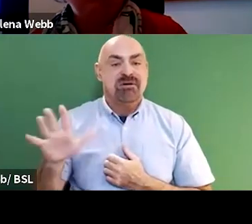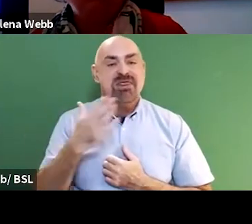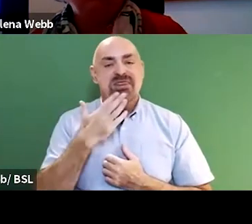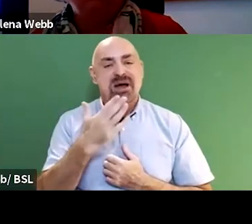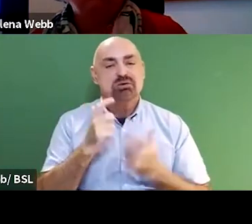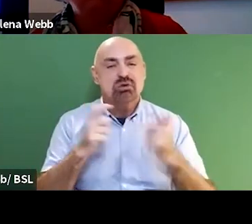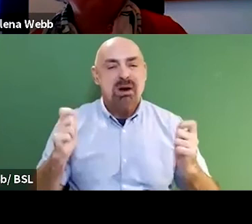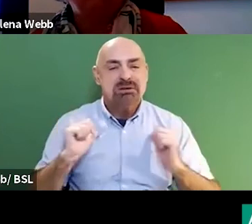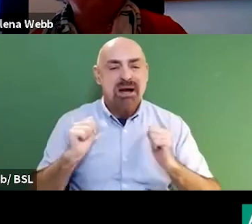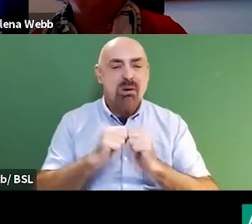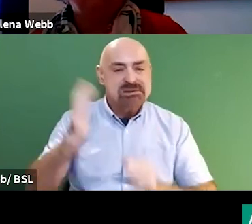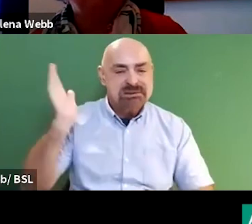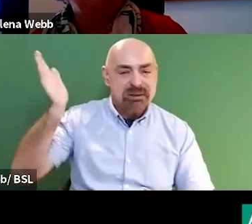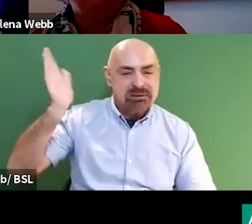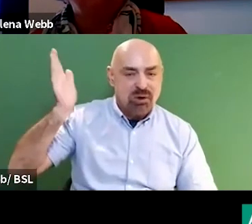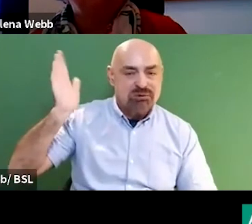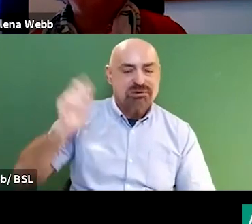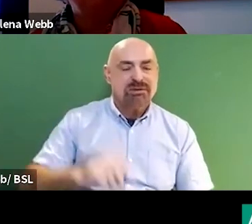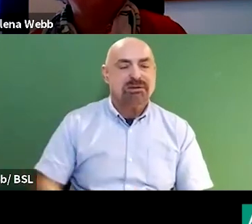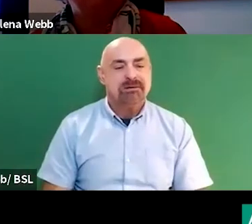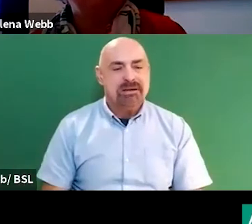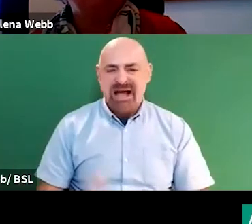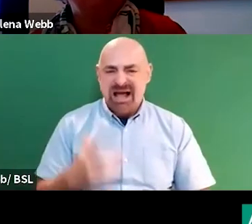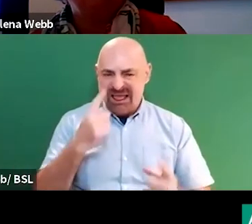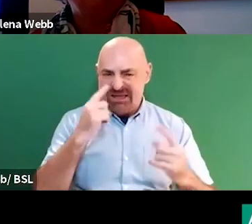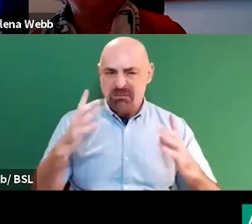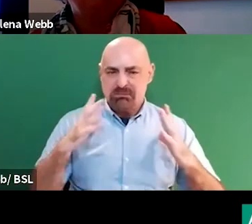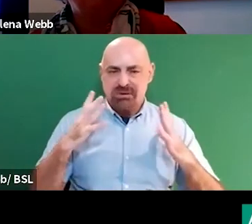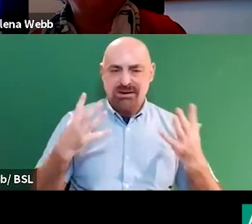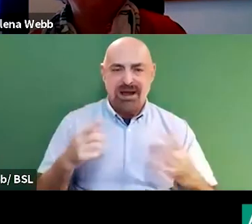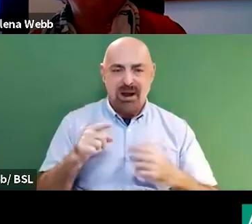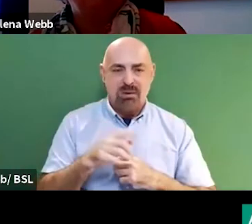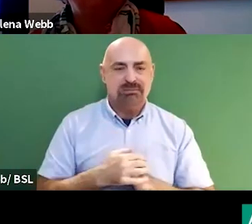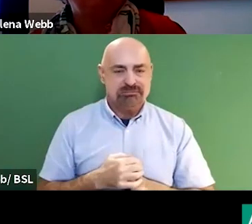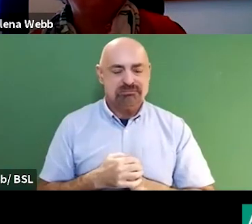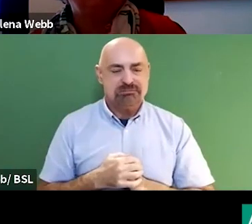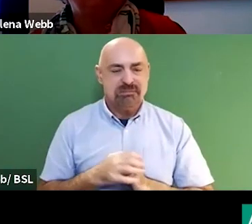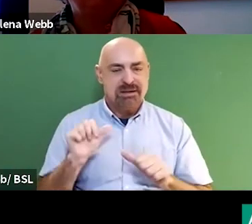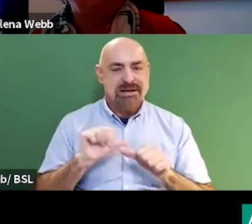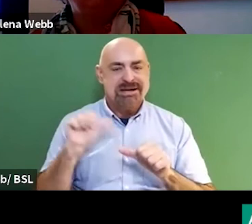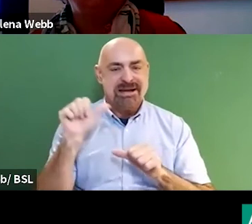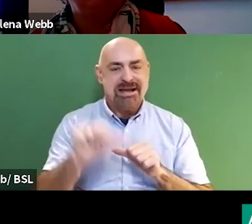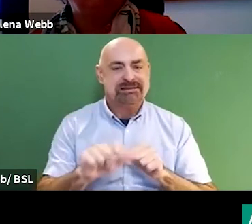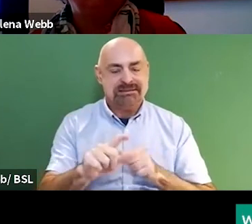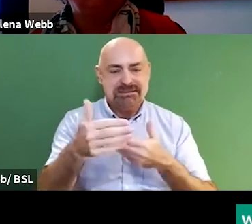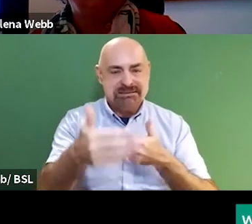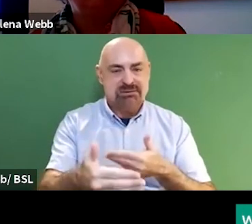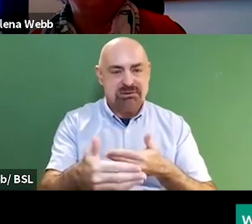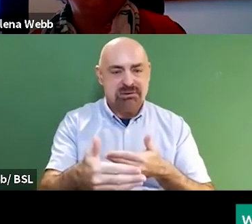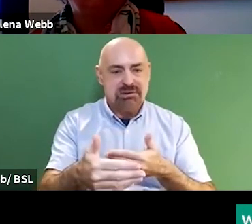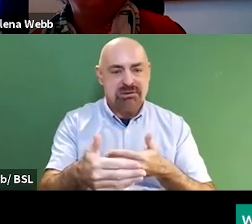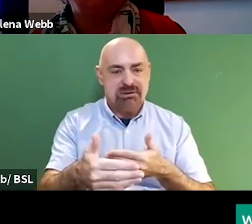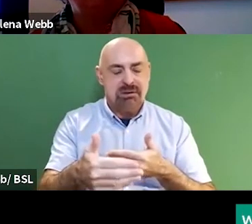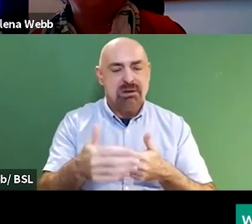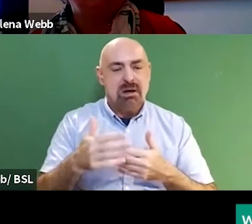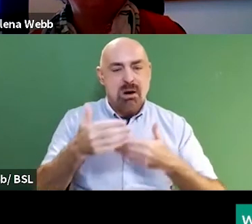to our speakers. And I think that there's a break now, and the next sessions will be our